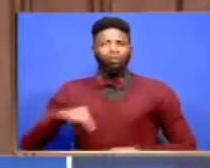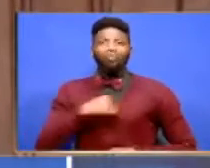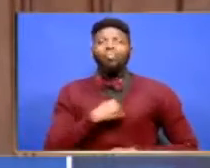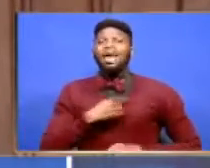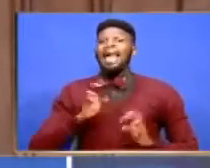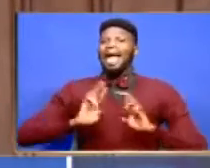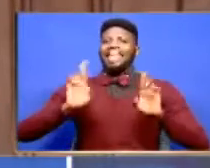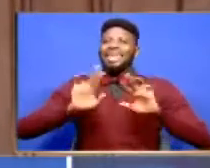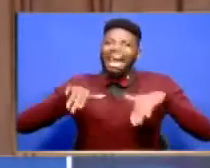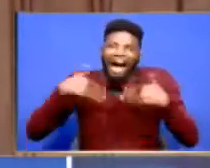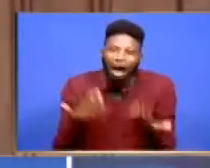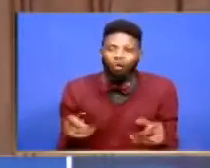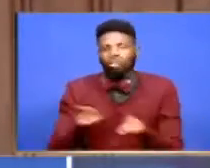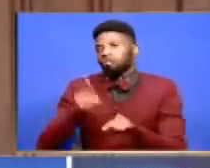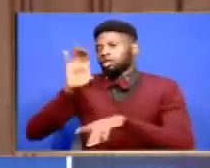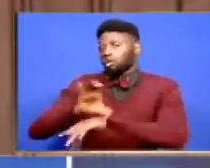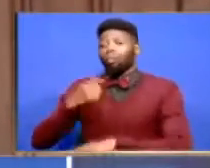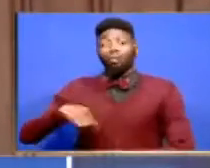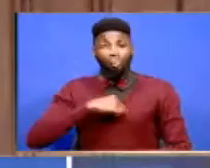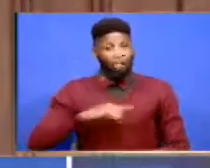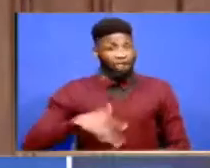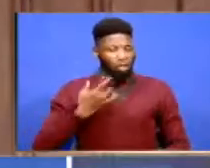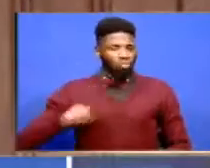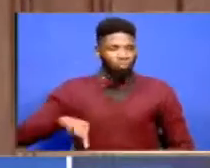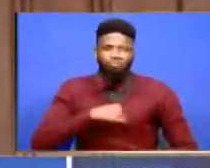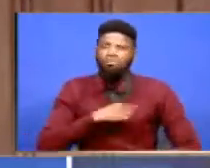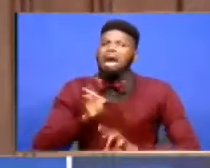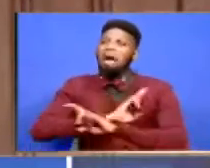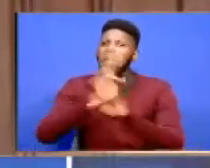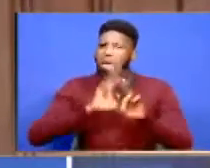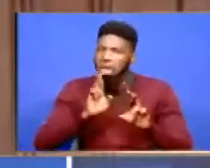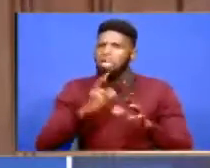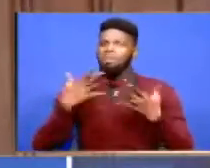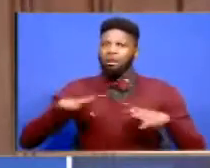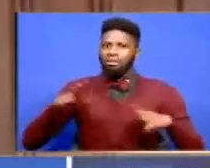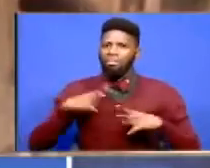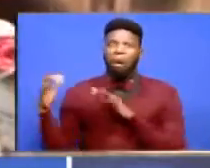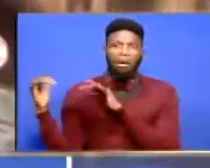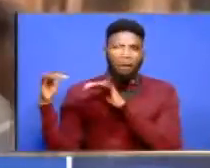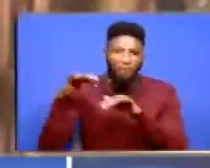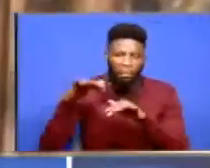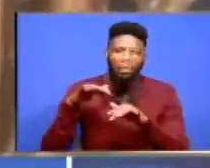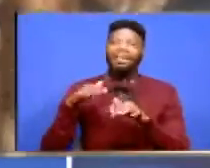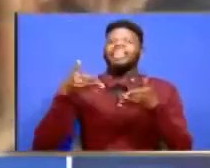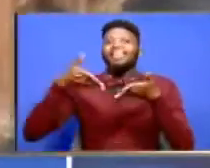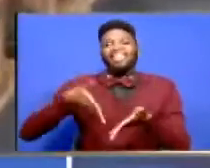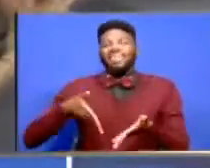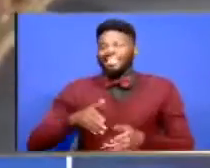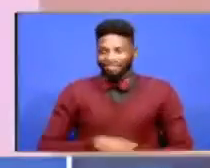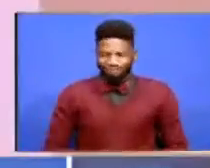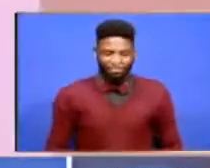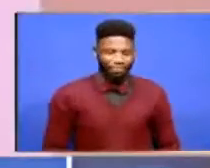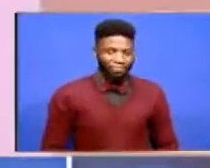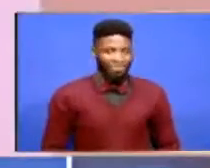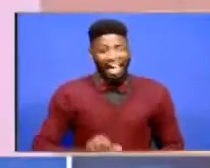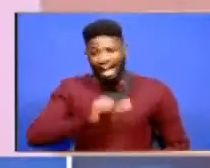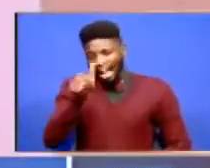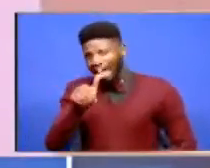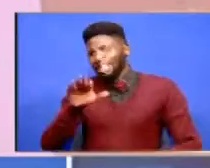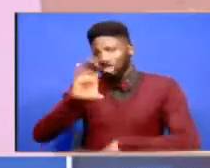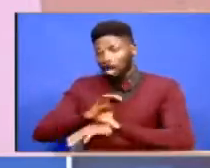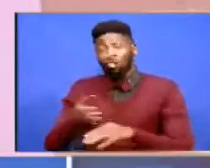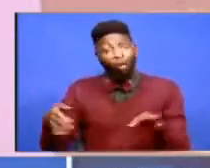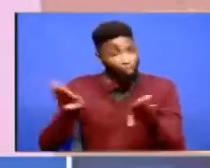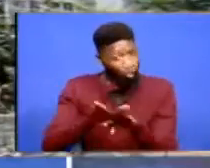cathedral. We don't feel we are ready to receive people here. Other places of worship that will remain